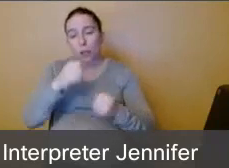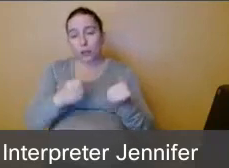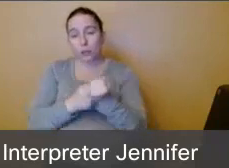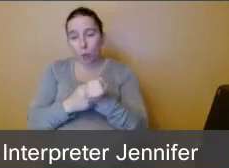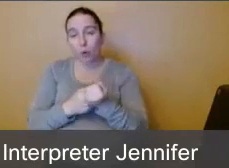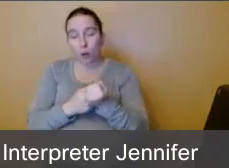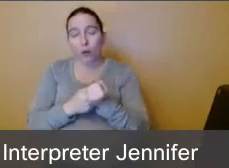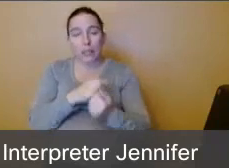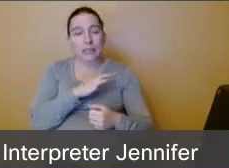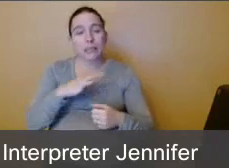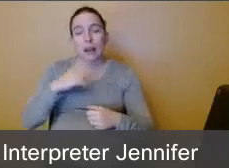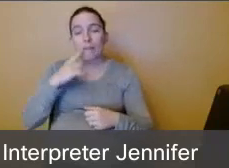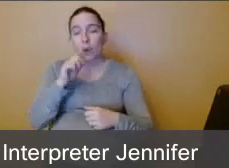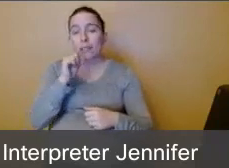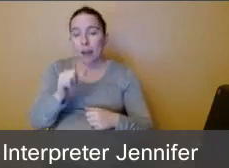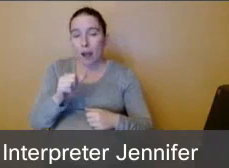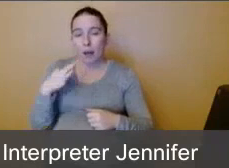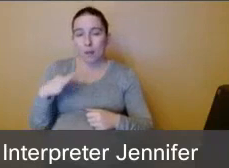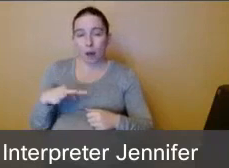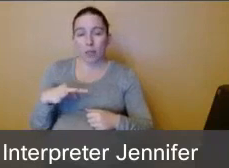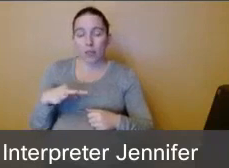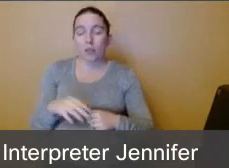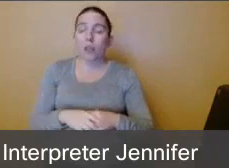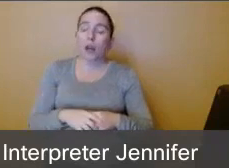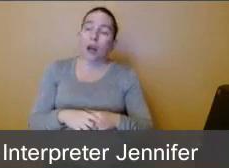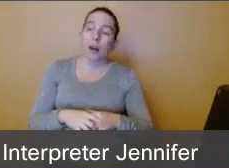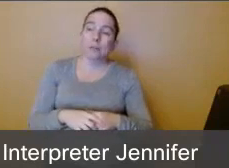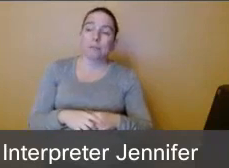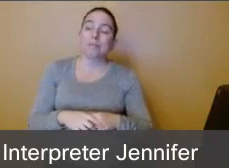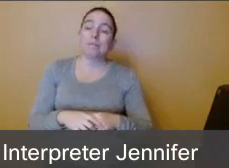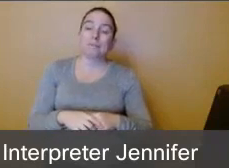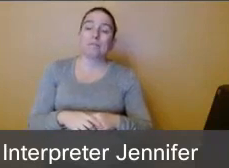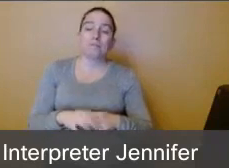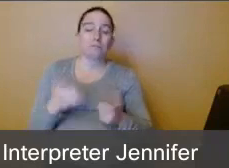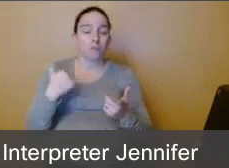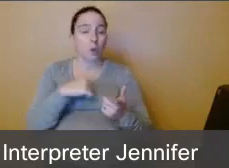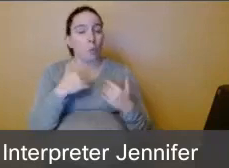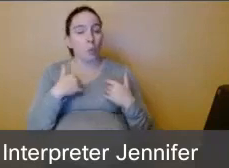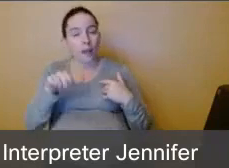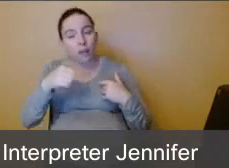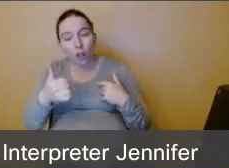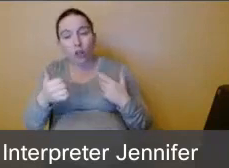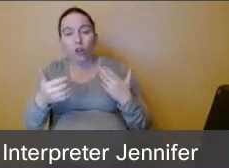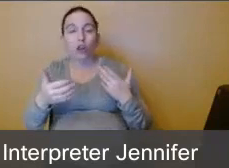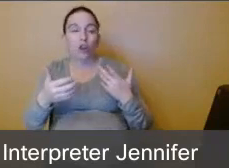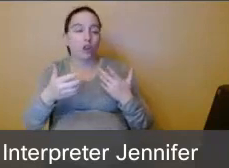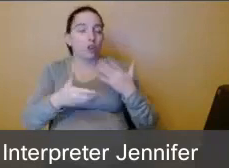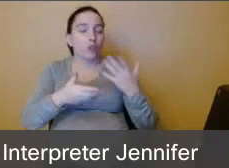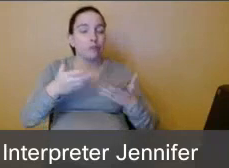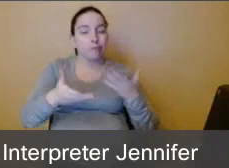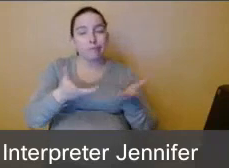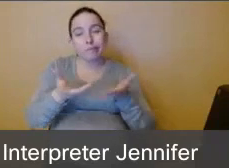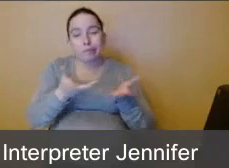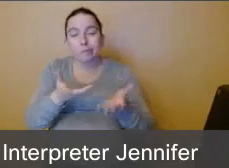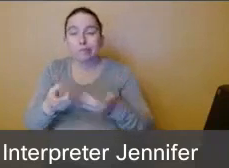the nonprofit sector. Where we've got collective bargaining and other issues, from the state